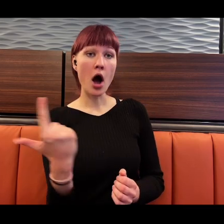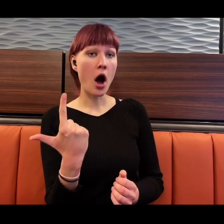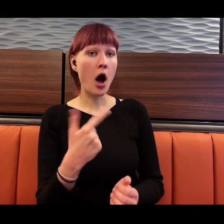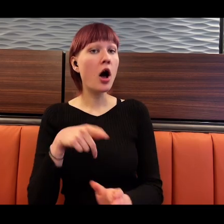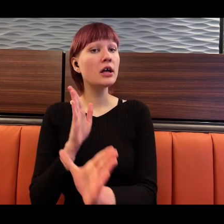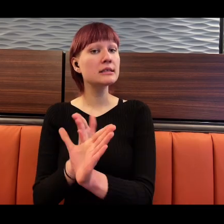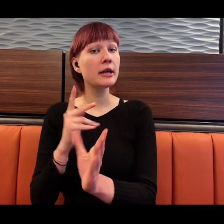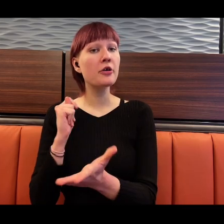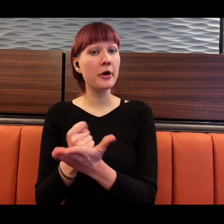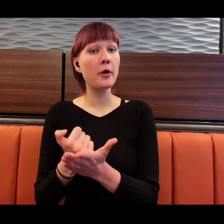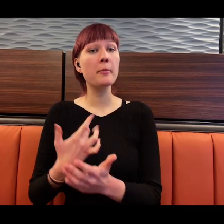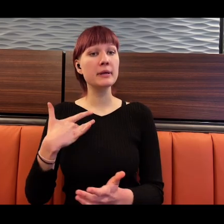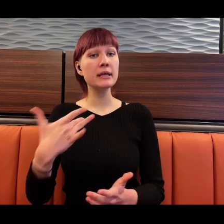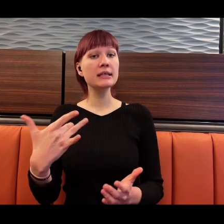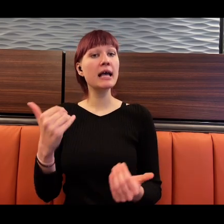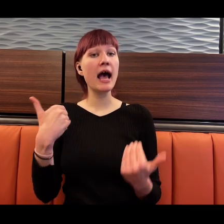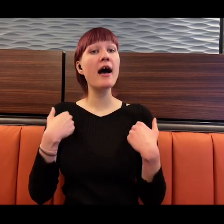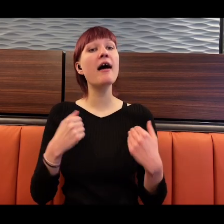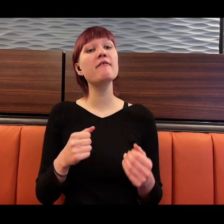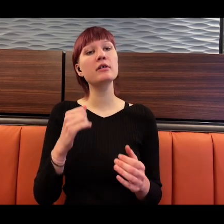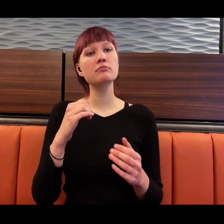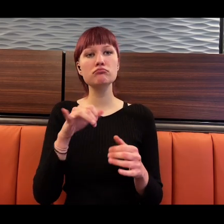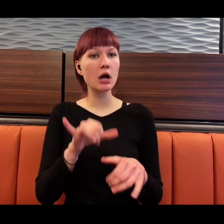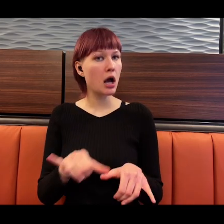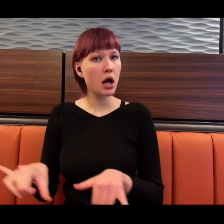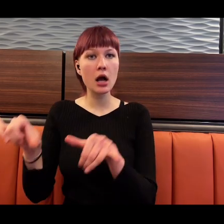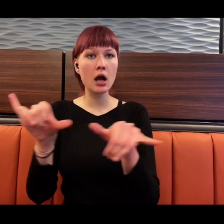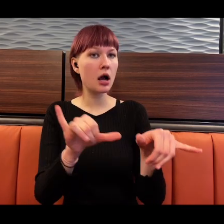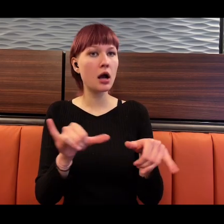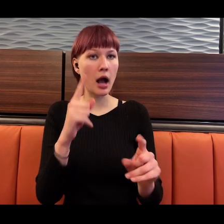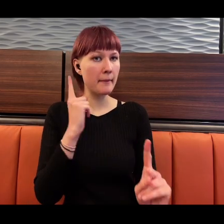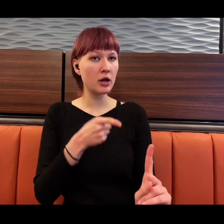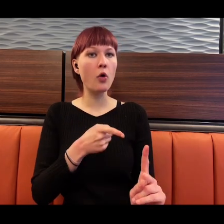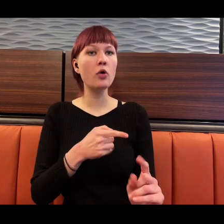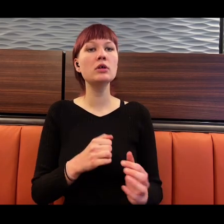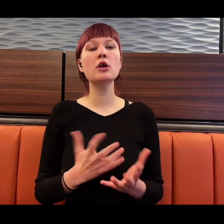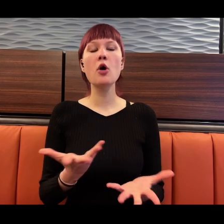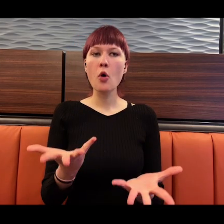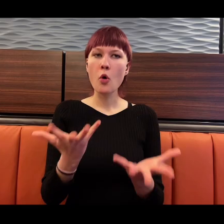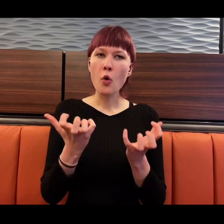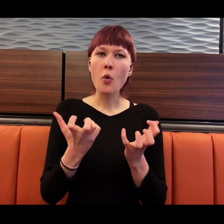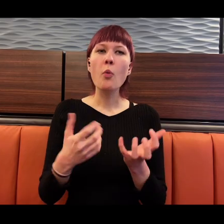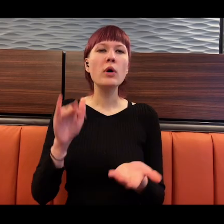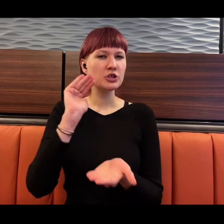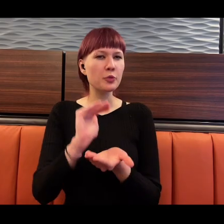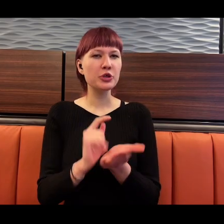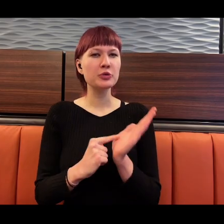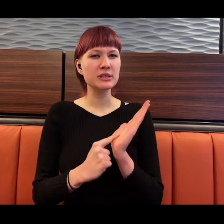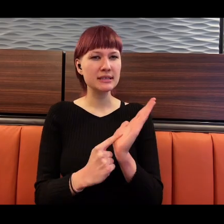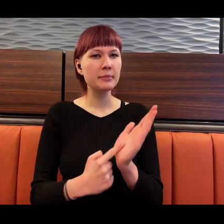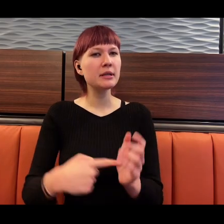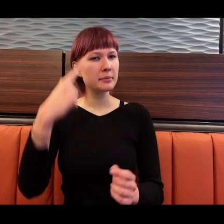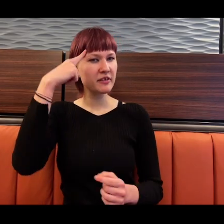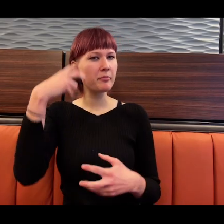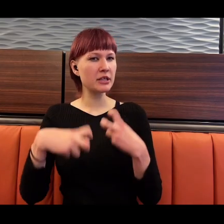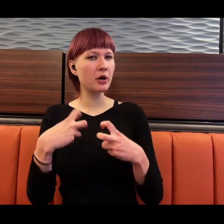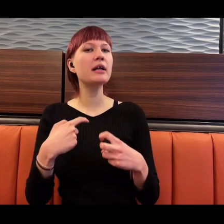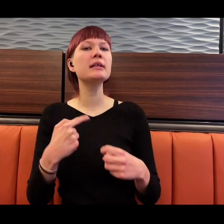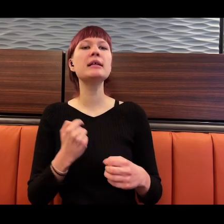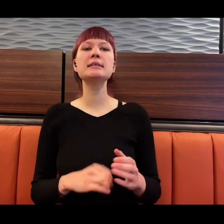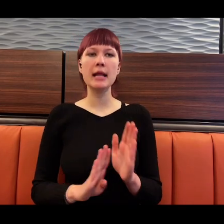try to reduce the symptoms of mental illness and improve their clients' quality of life. Now, exactly how they